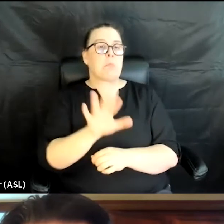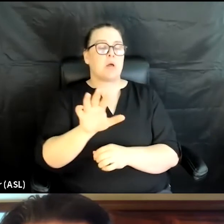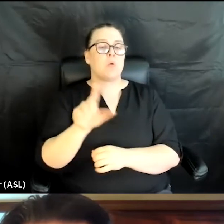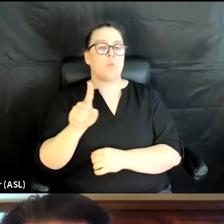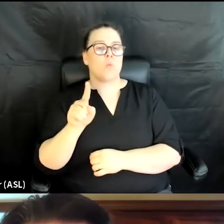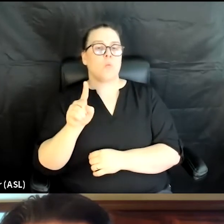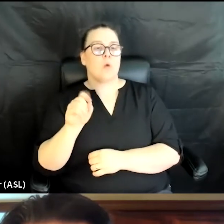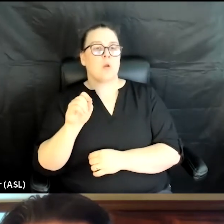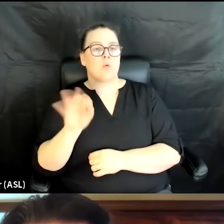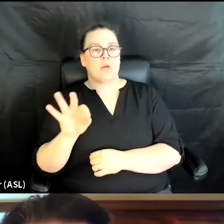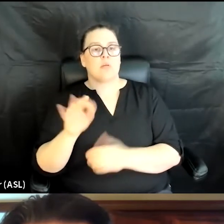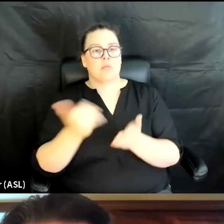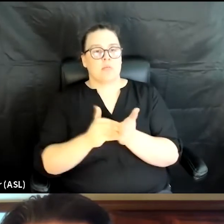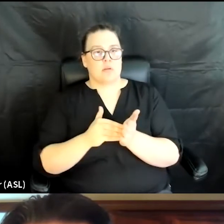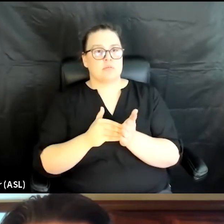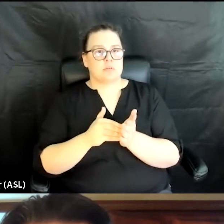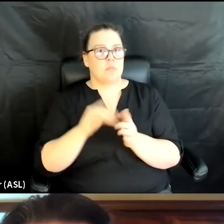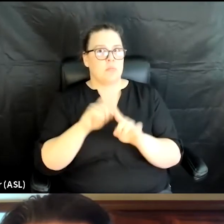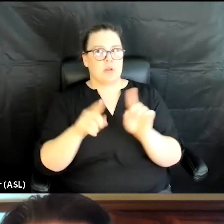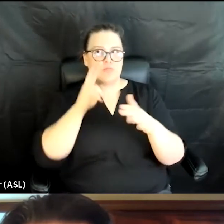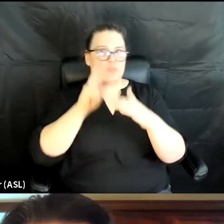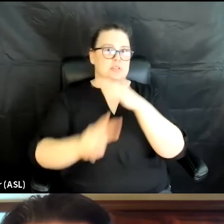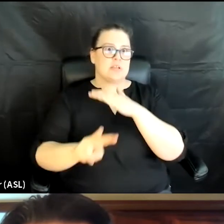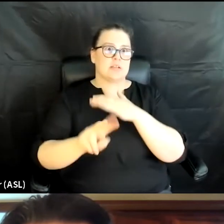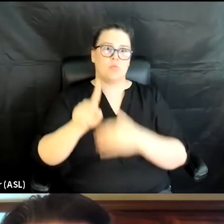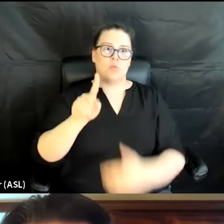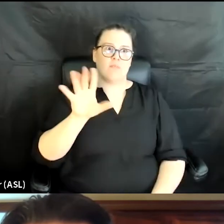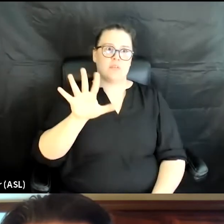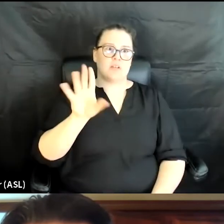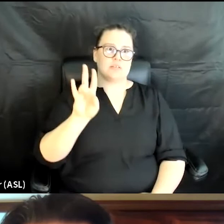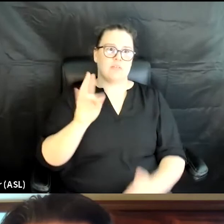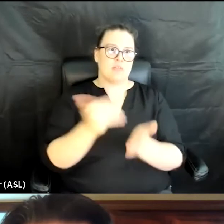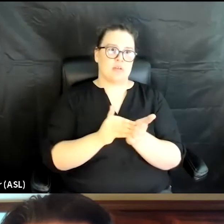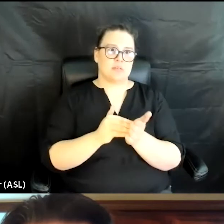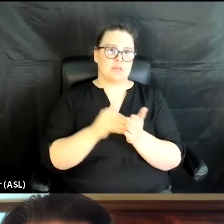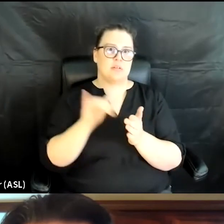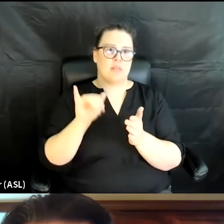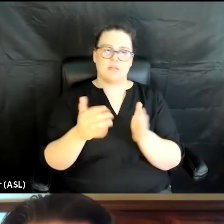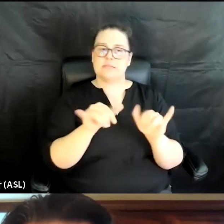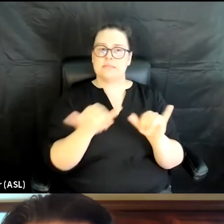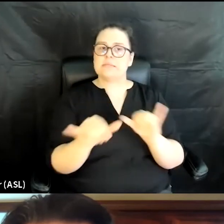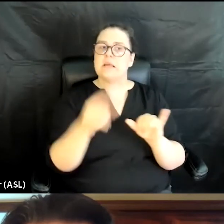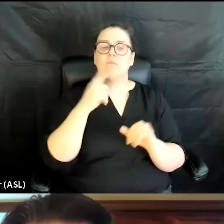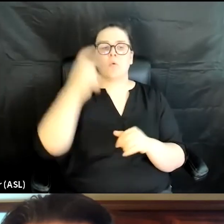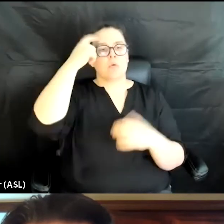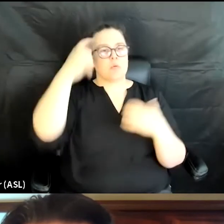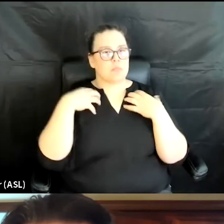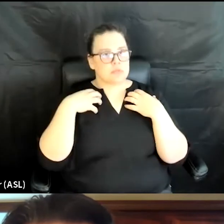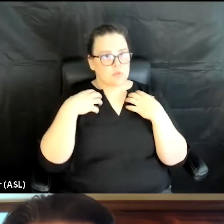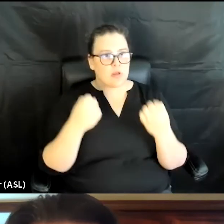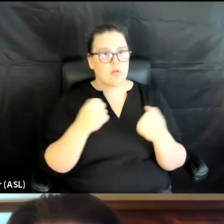109,000 in the workforce, but there's a projected shortage of 157,000. And it goes on for mental health counselors,